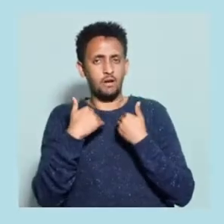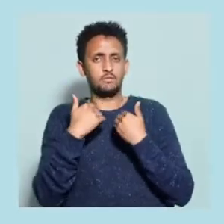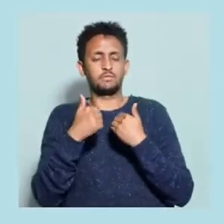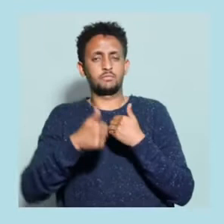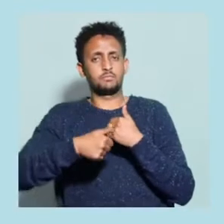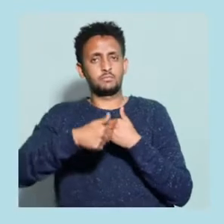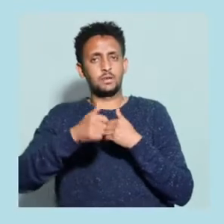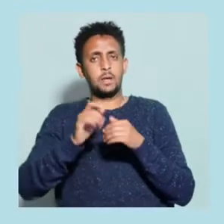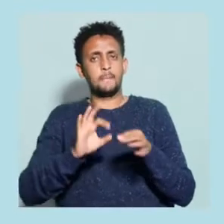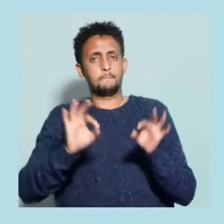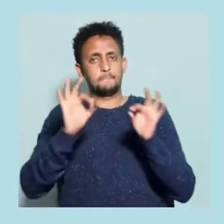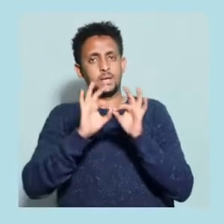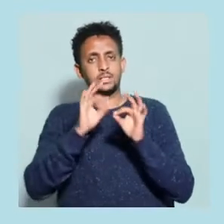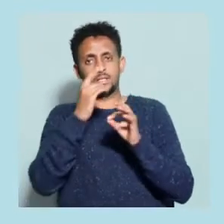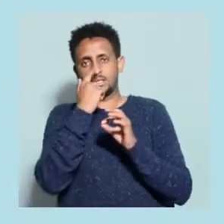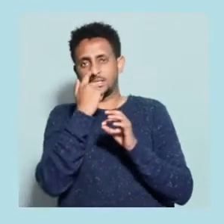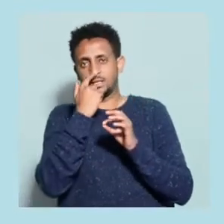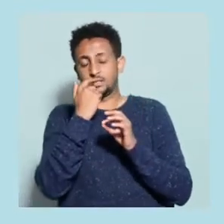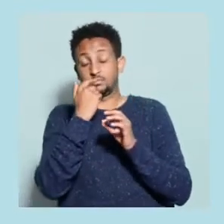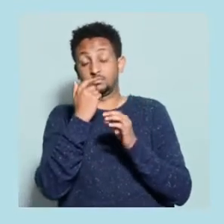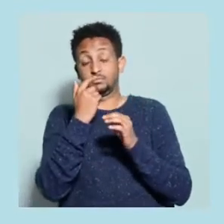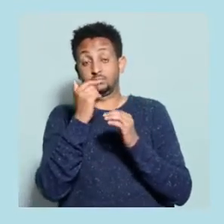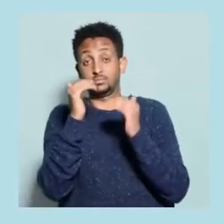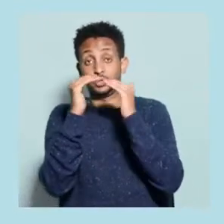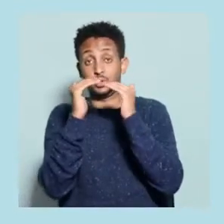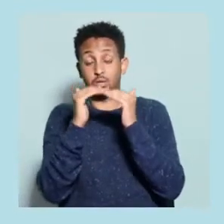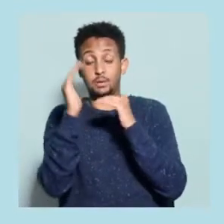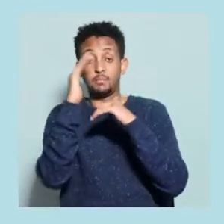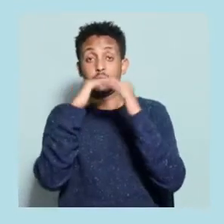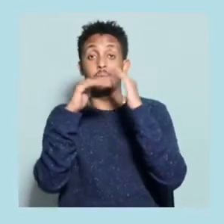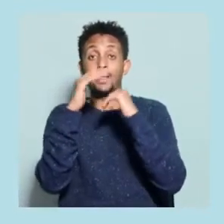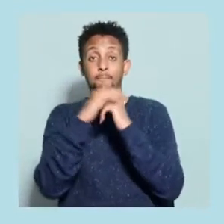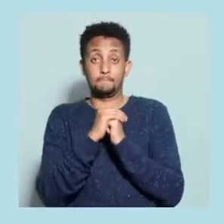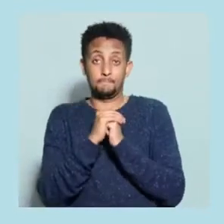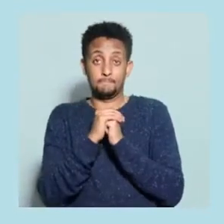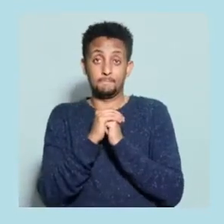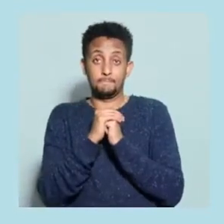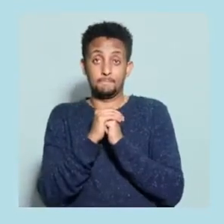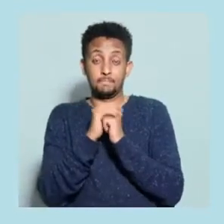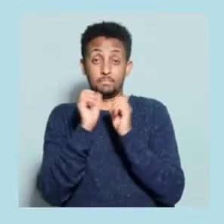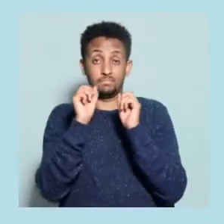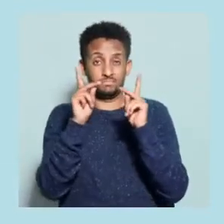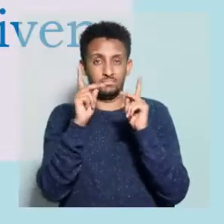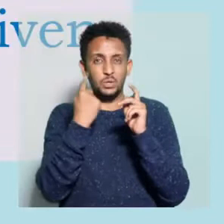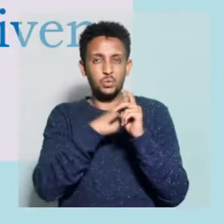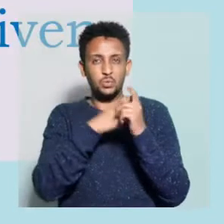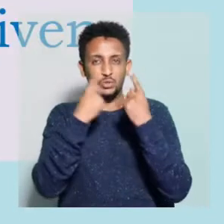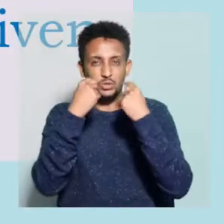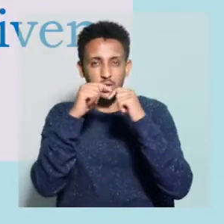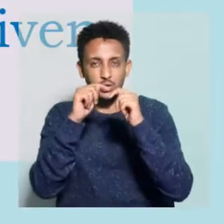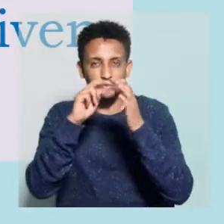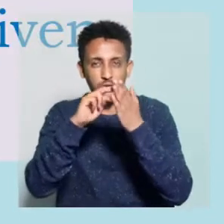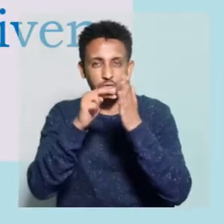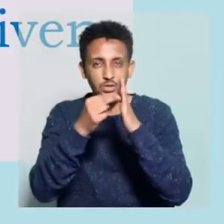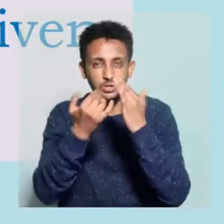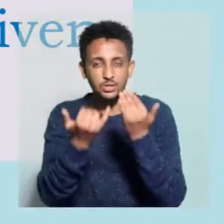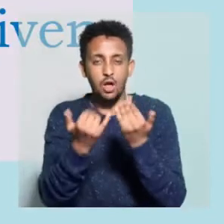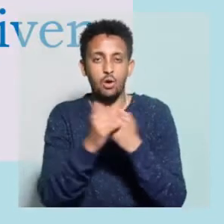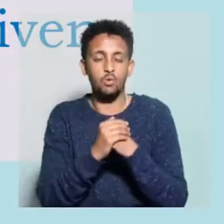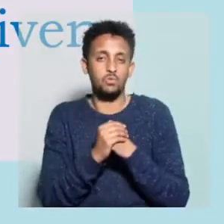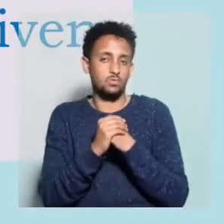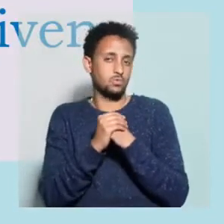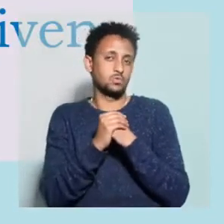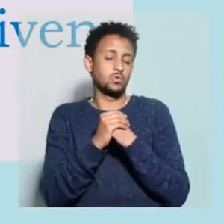basic concept and skills in solving equilibrium problems. Okay? Then let's start with a definition as